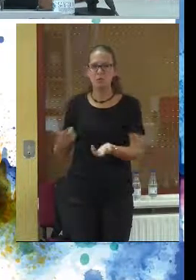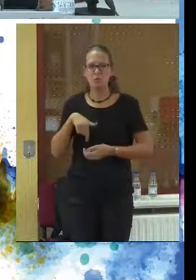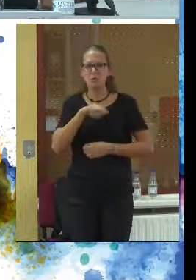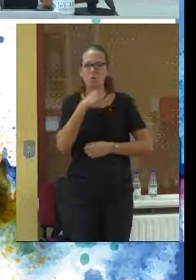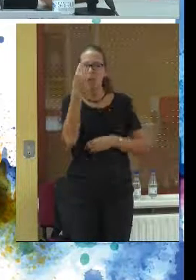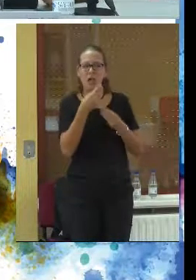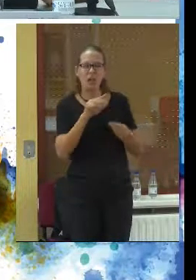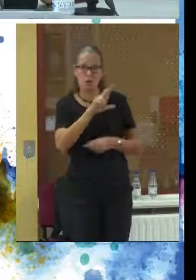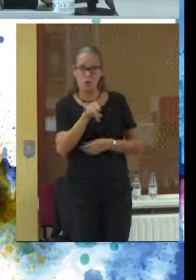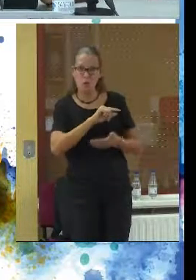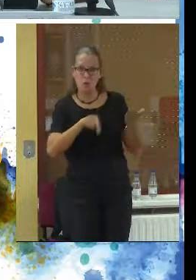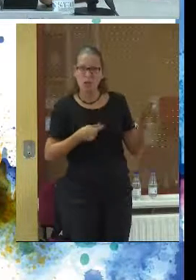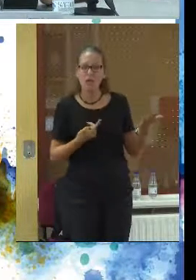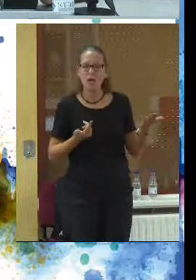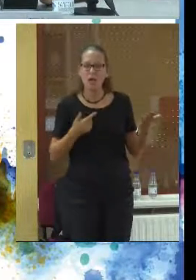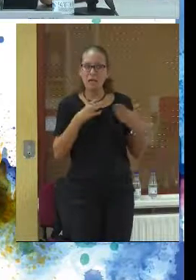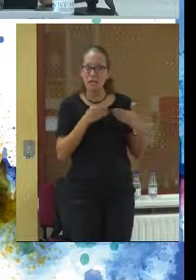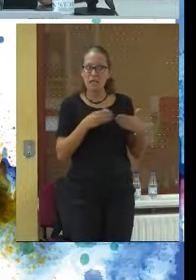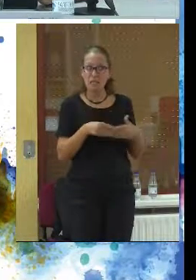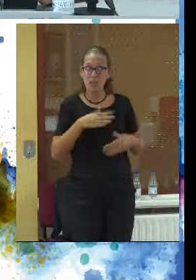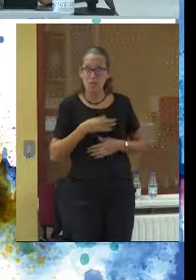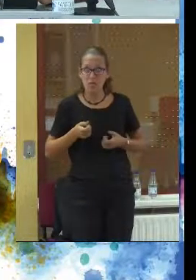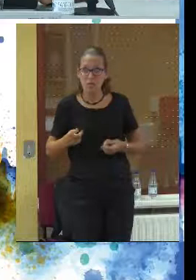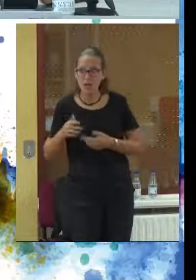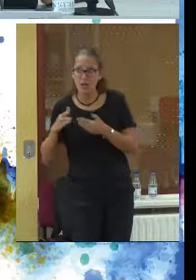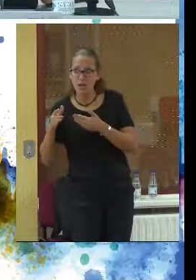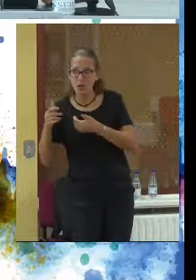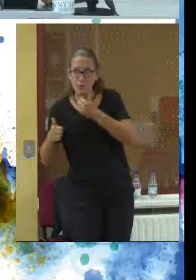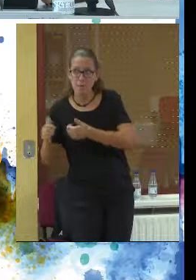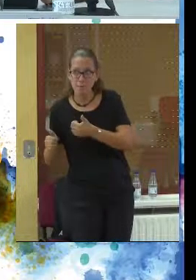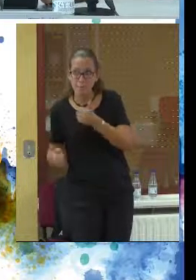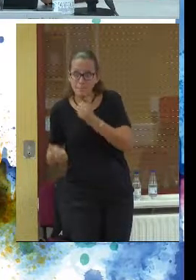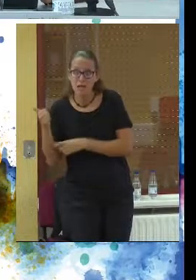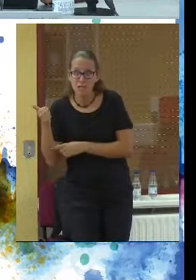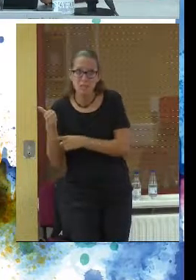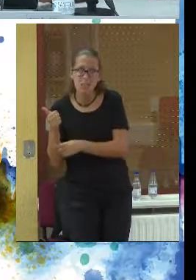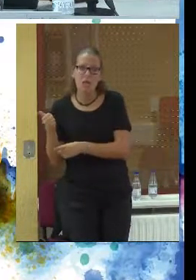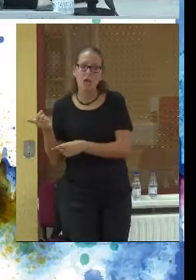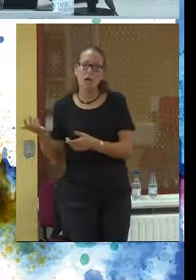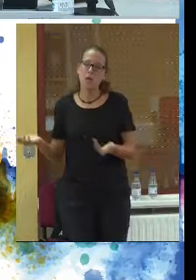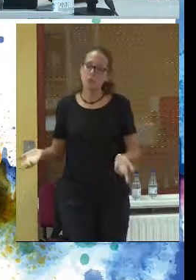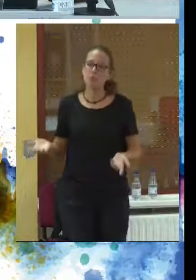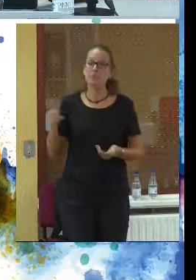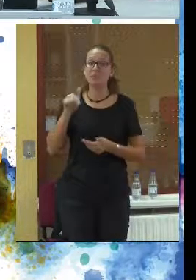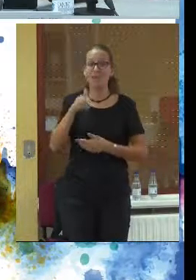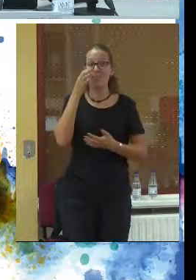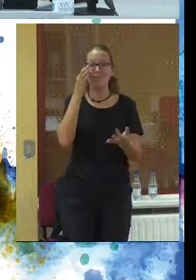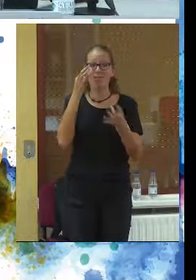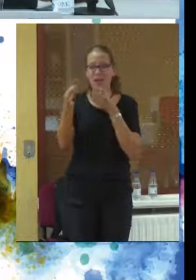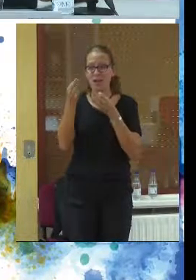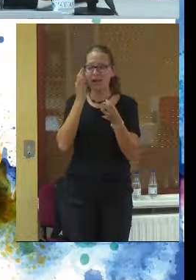more competitive. And how could we go about that, you might ask? Well,